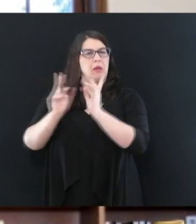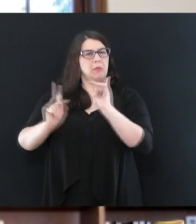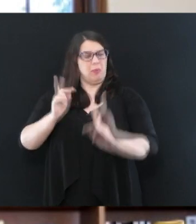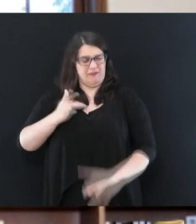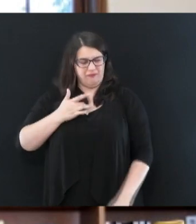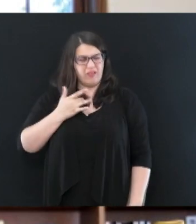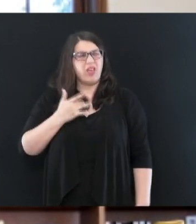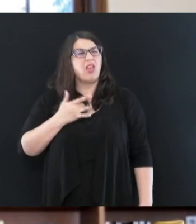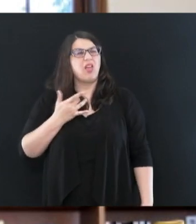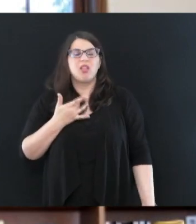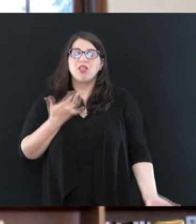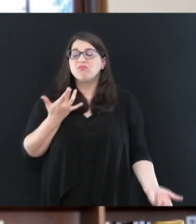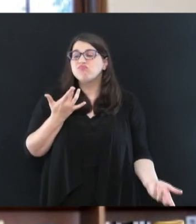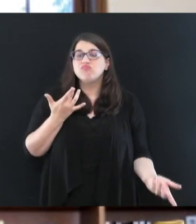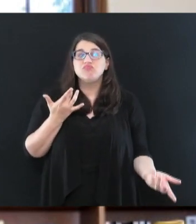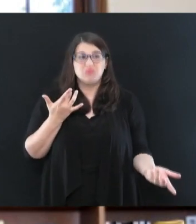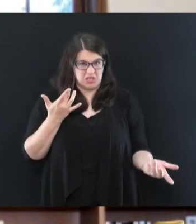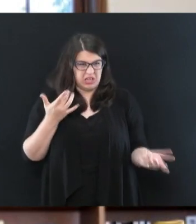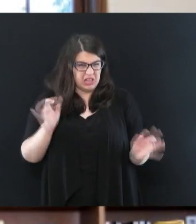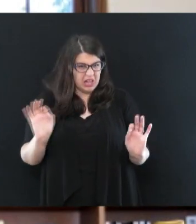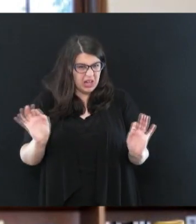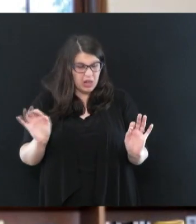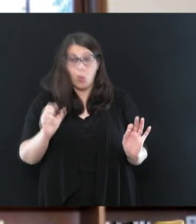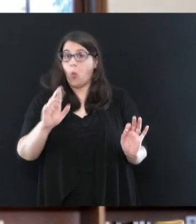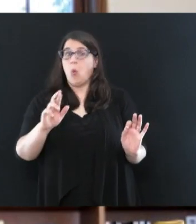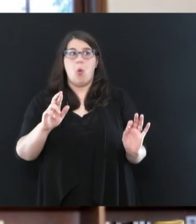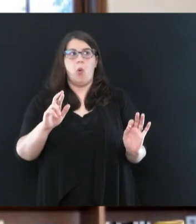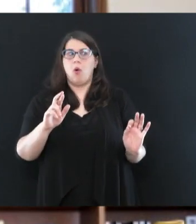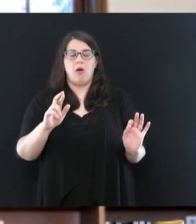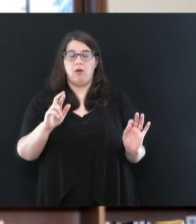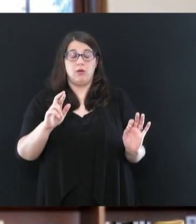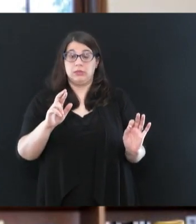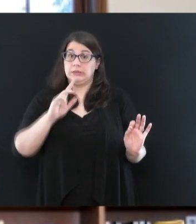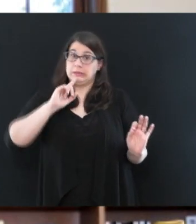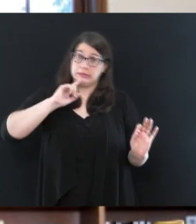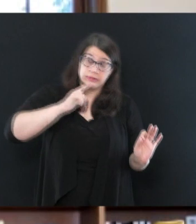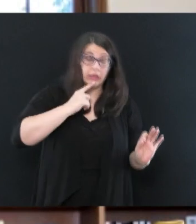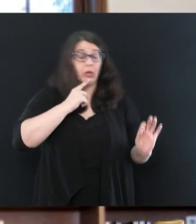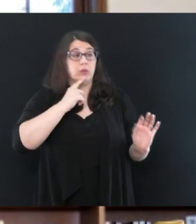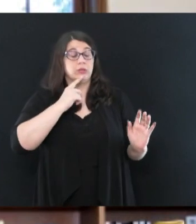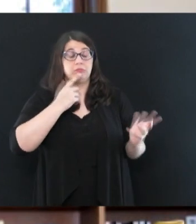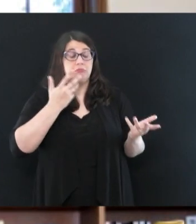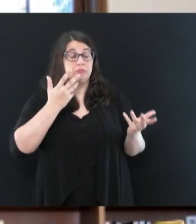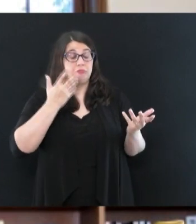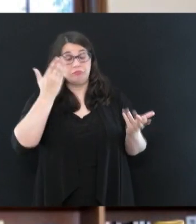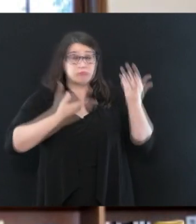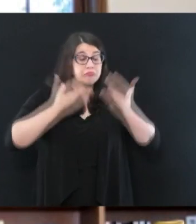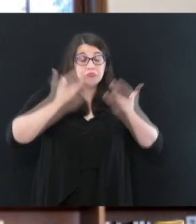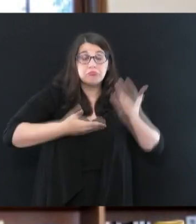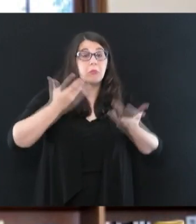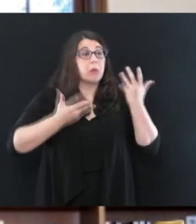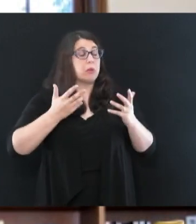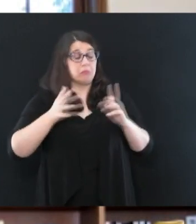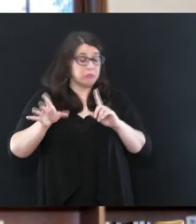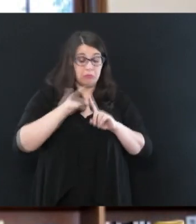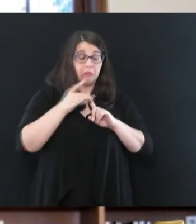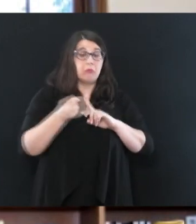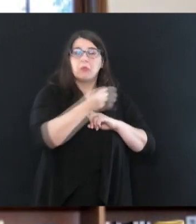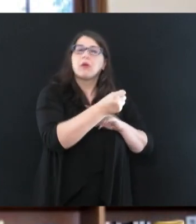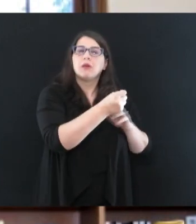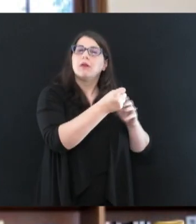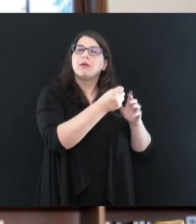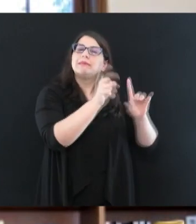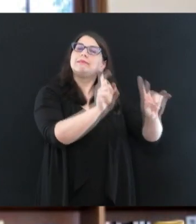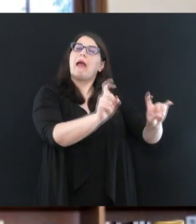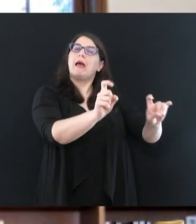or asymptomatic spreaders out there that are causing these cases that we are seeing. So we encourage everyone to not just look for those symptoms of a